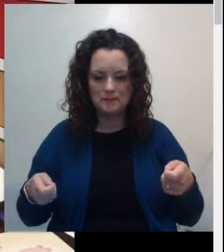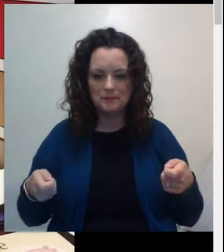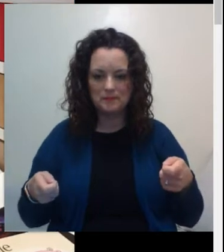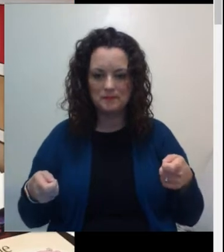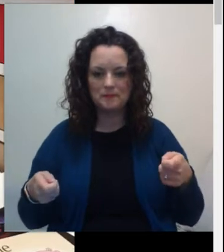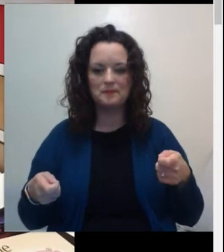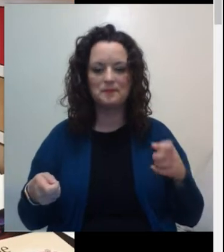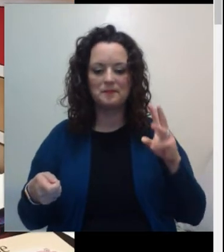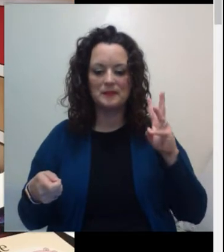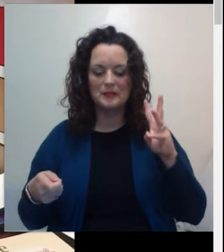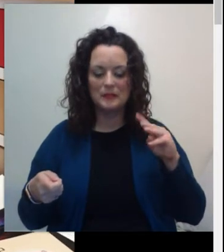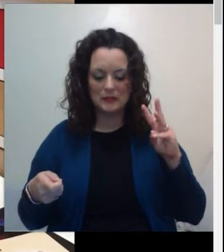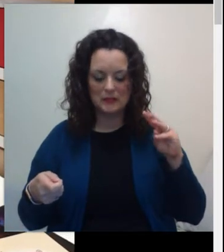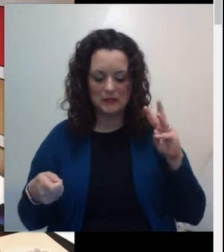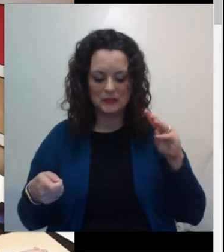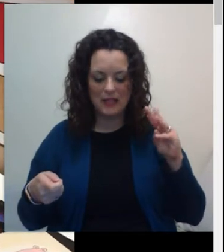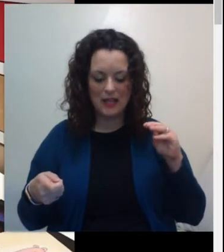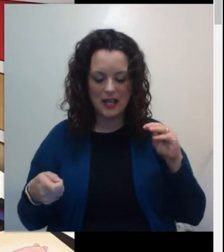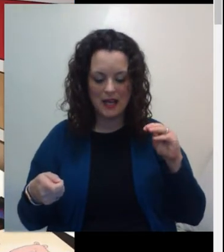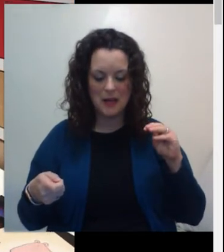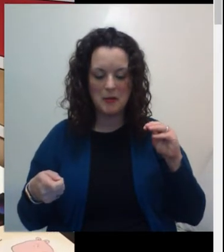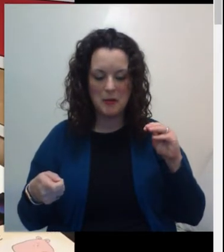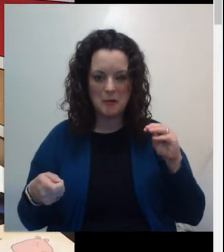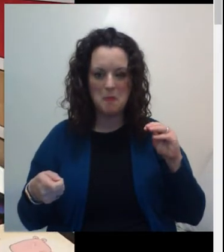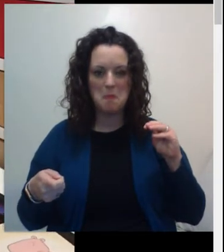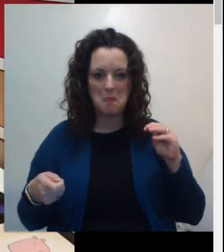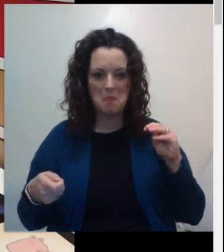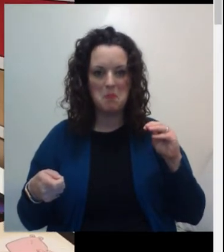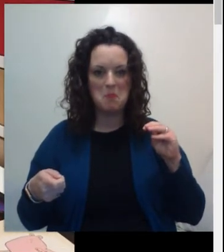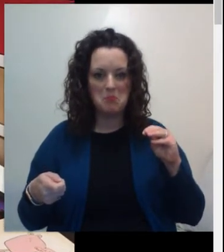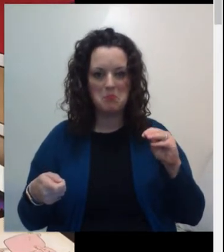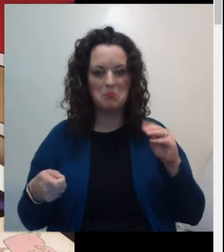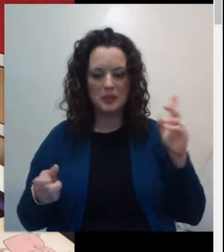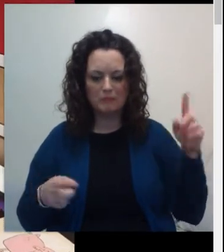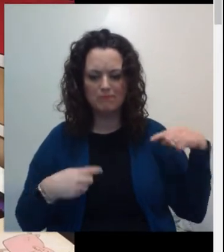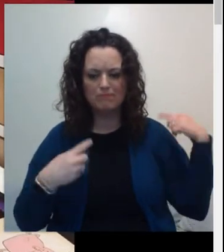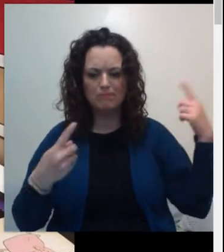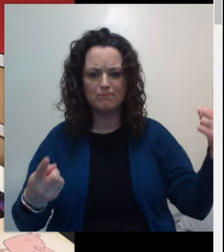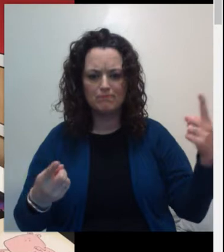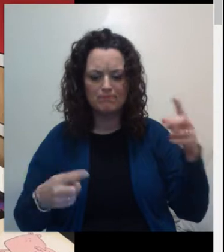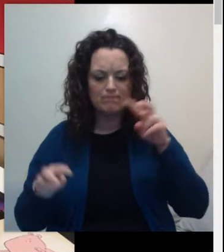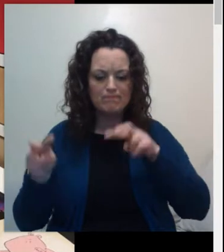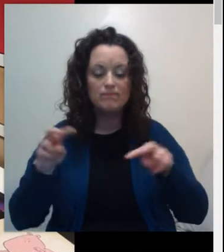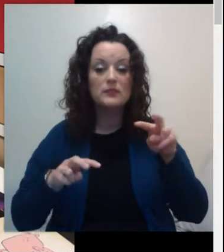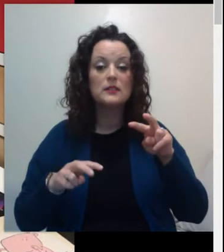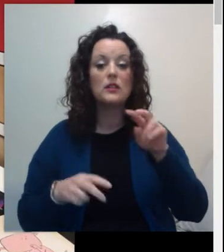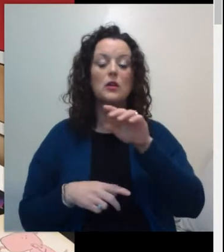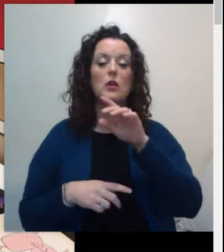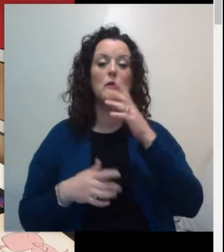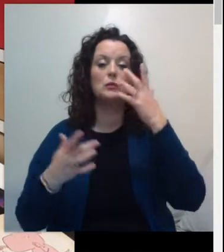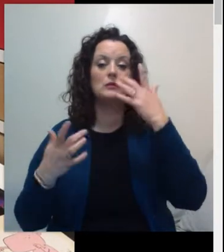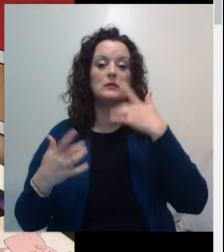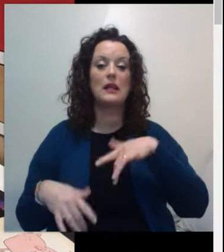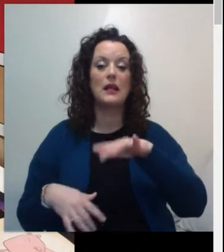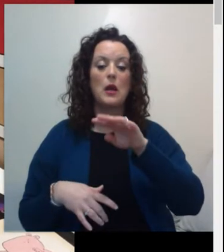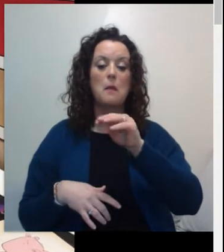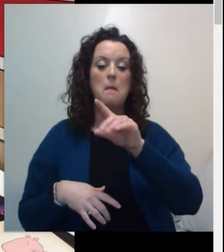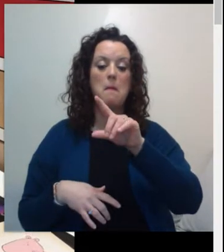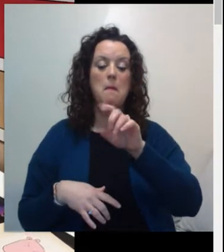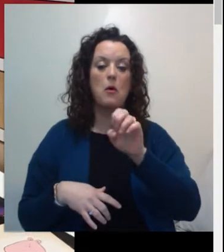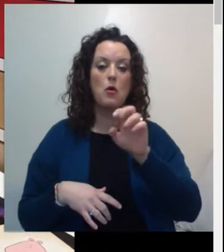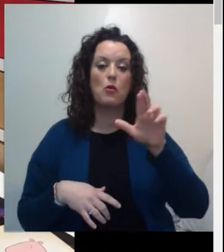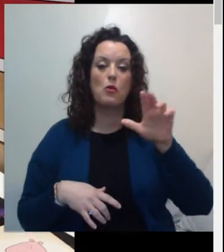drawer. Wow. Been a while since I've seen all of these. Now, Naked Mole Rat Gets Dressed